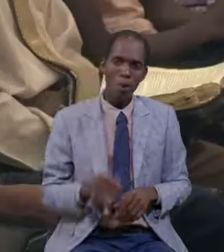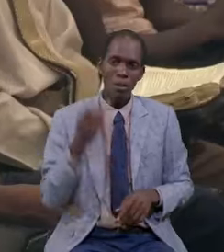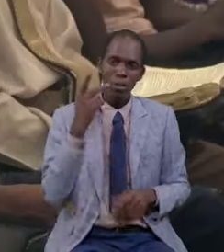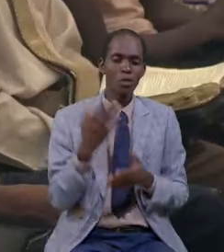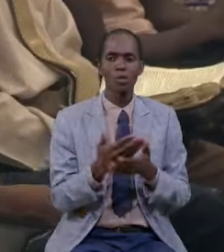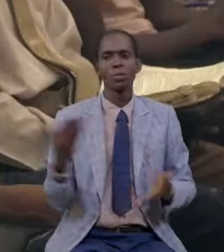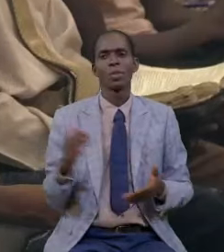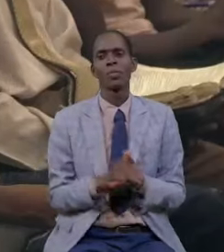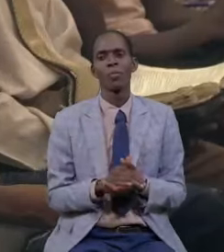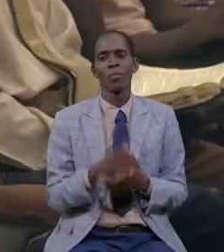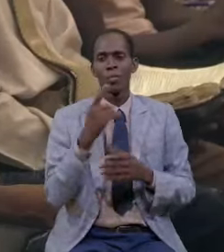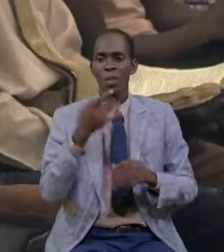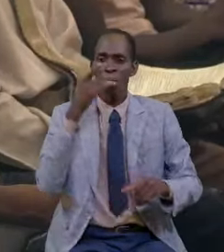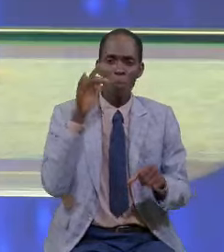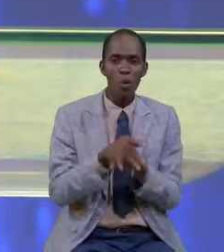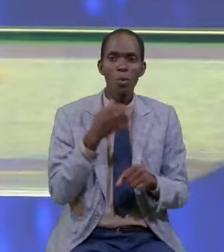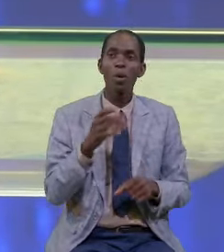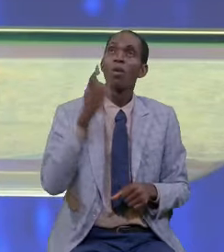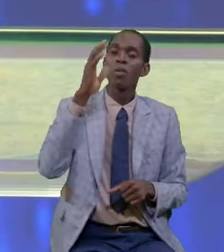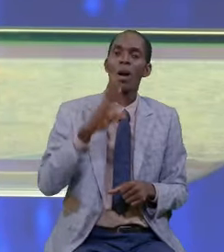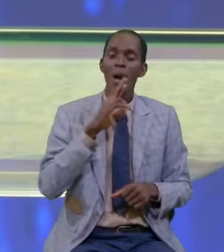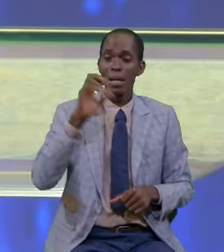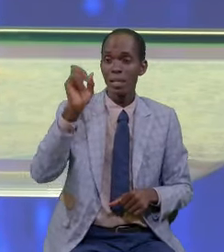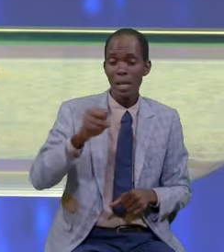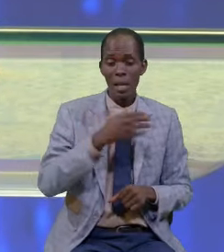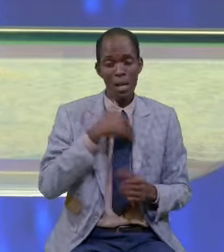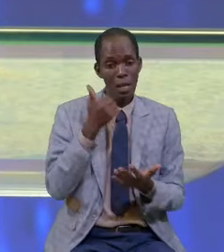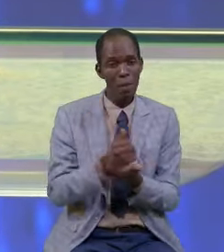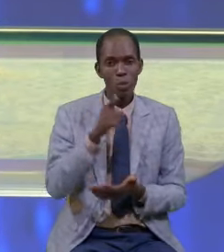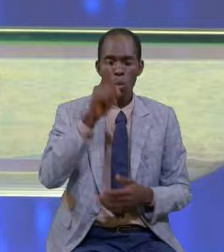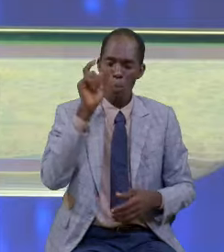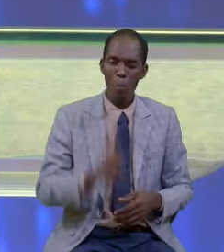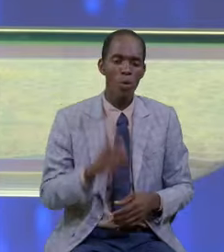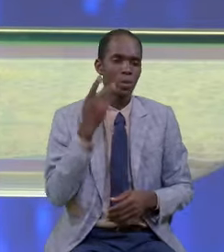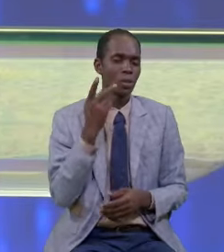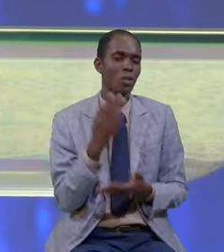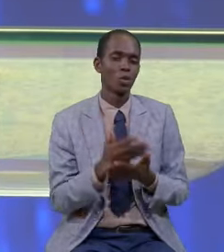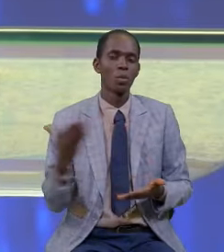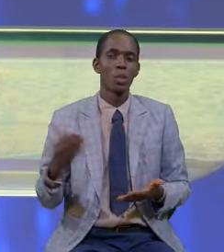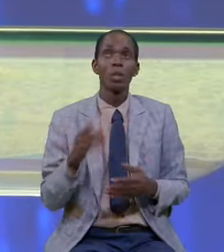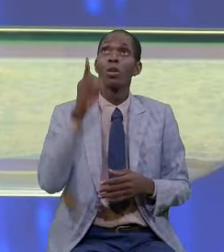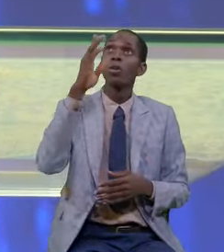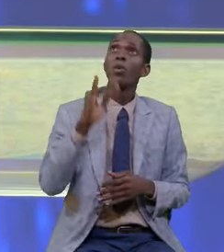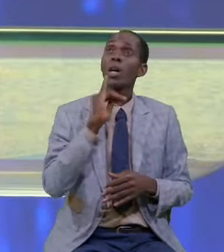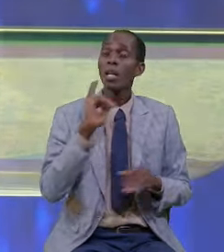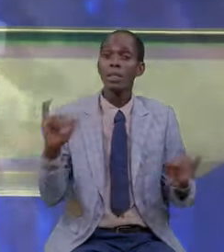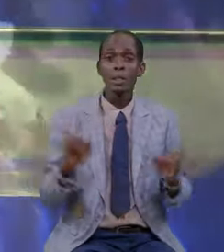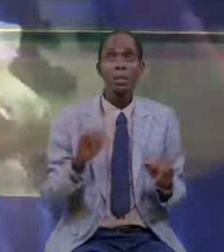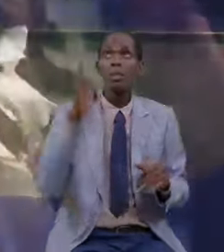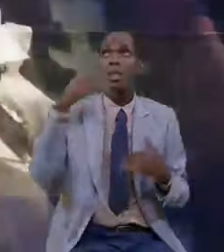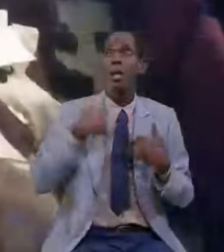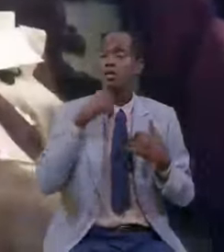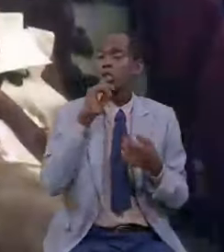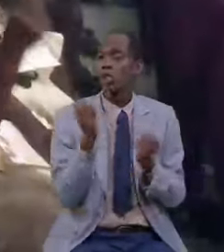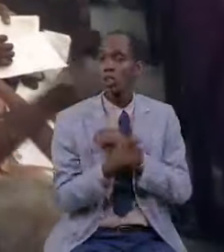The promises of God are yes and amen. You must see something. God is still the same. He has not changed. You must see